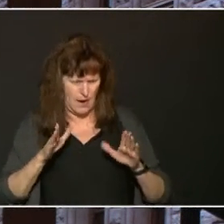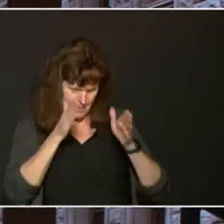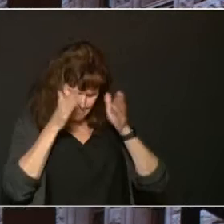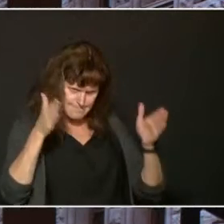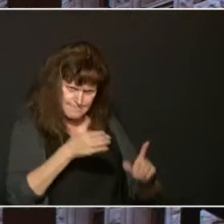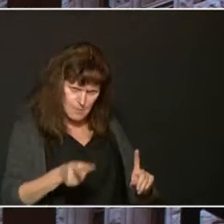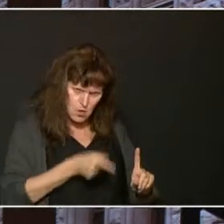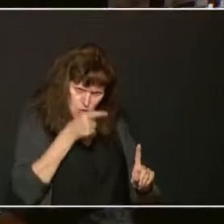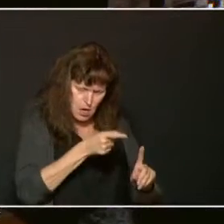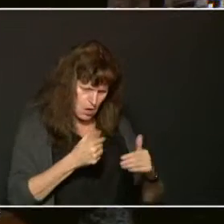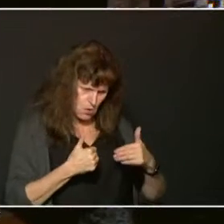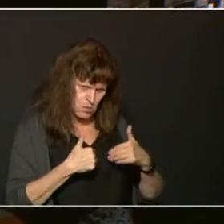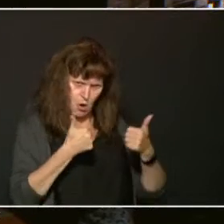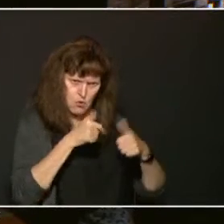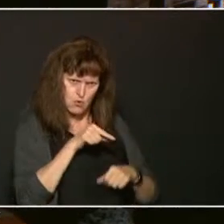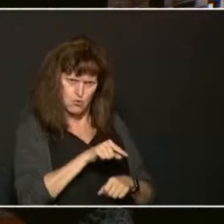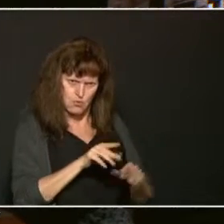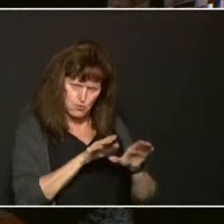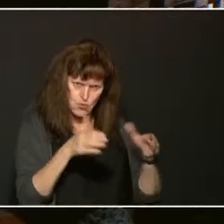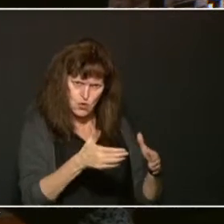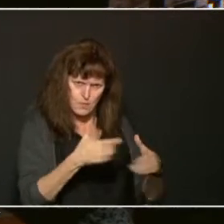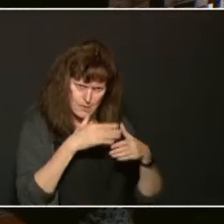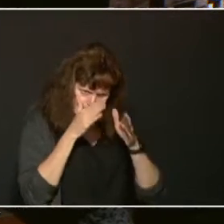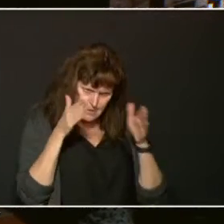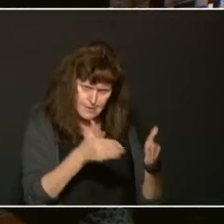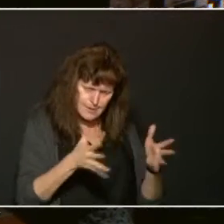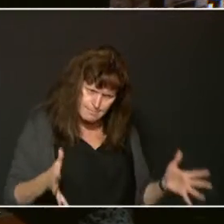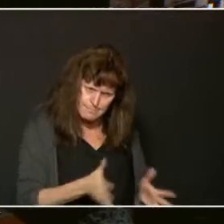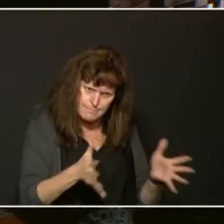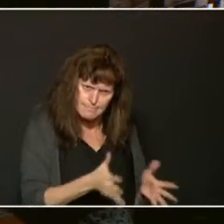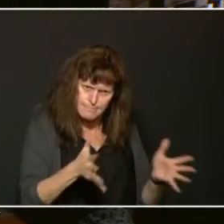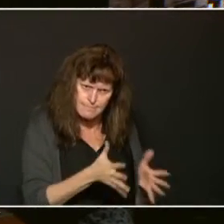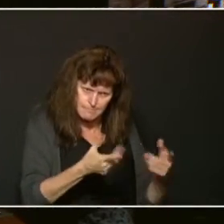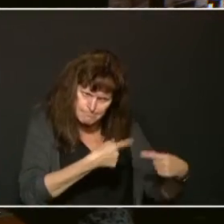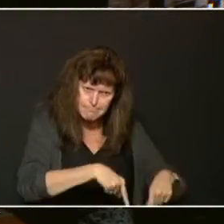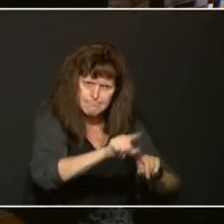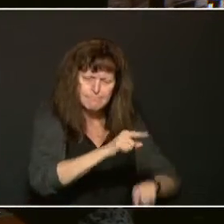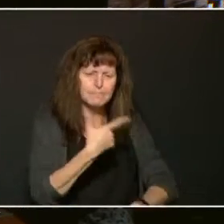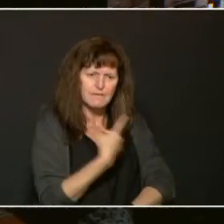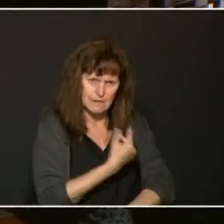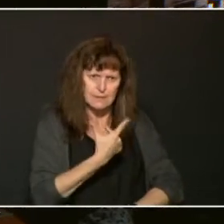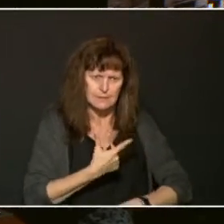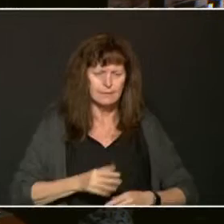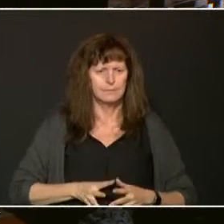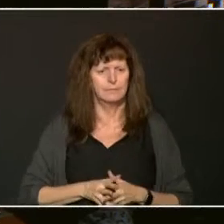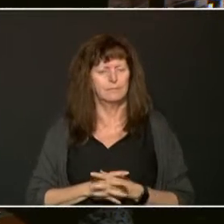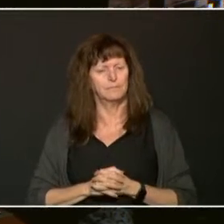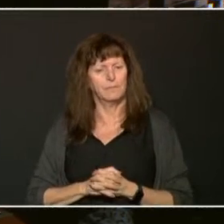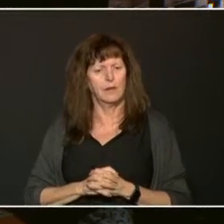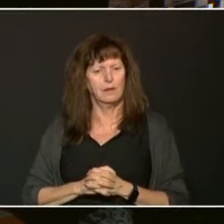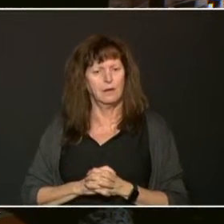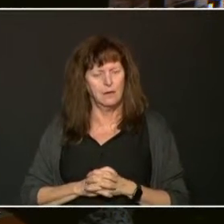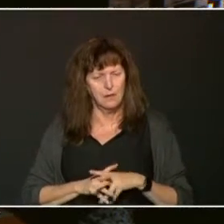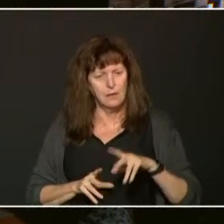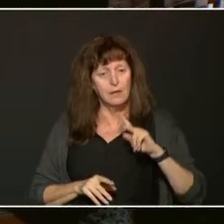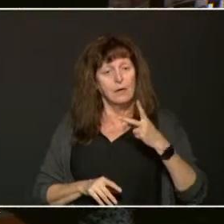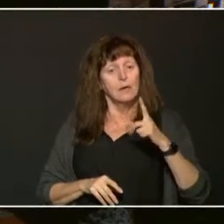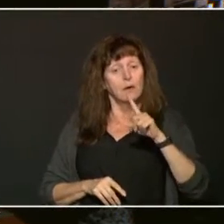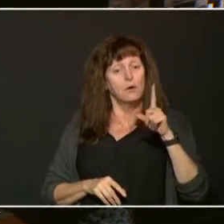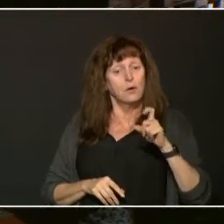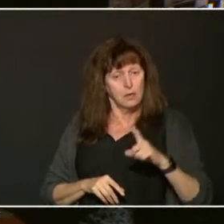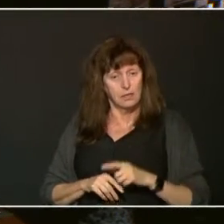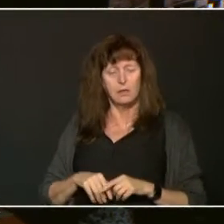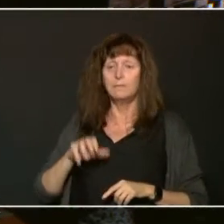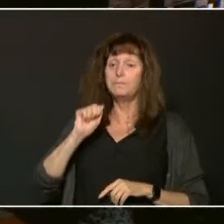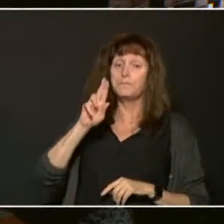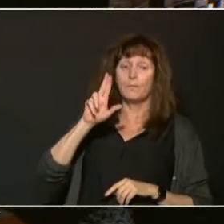populations. Follow-up? And as a follow-up, do you remain confident that August 6th is a doable